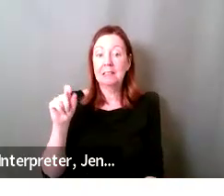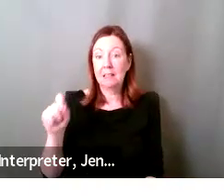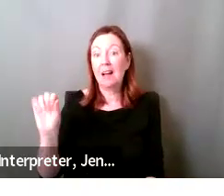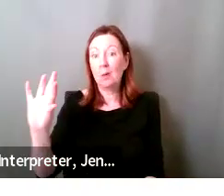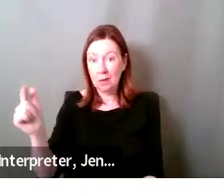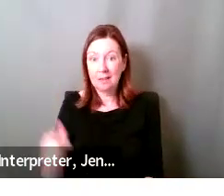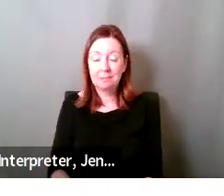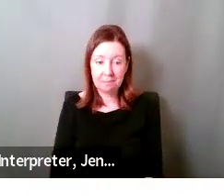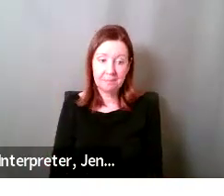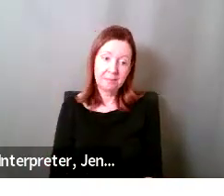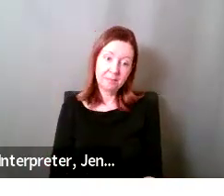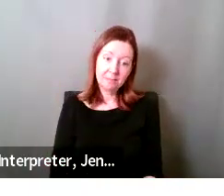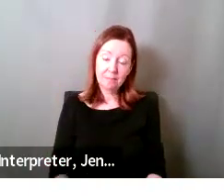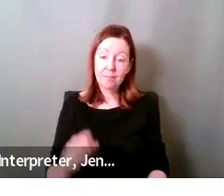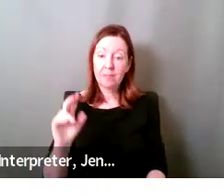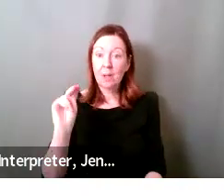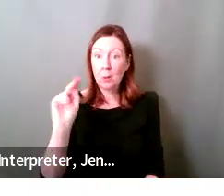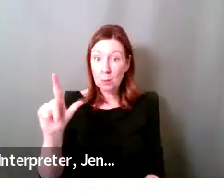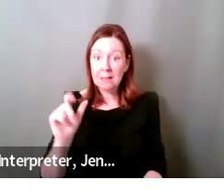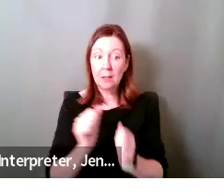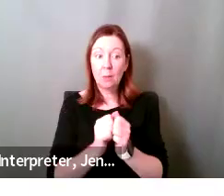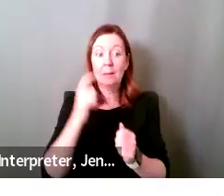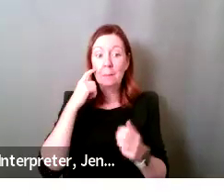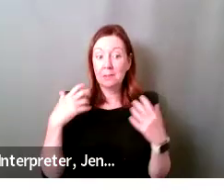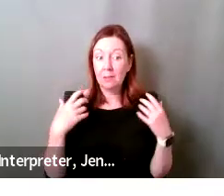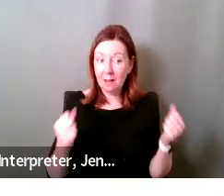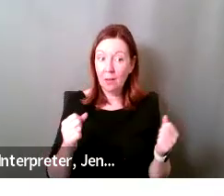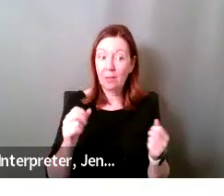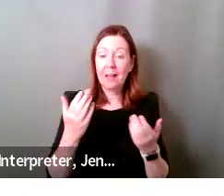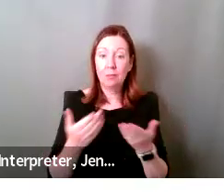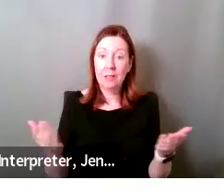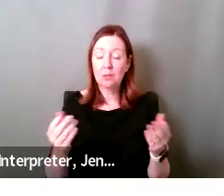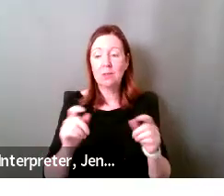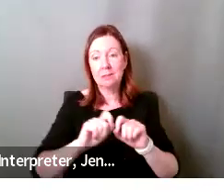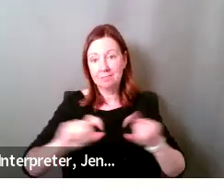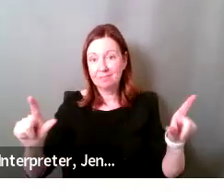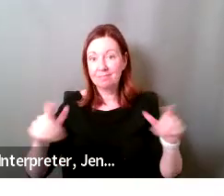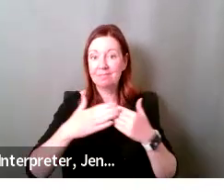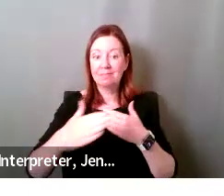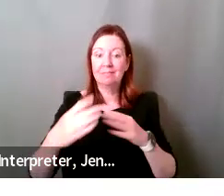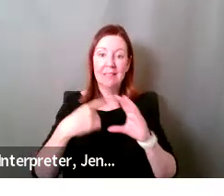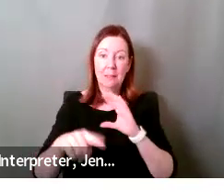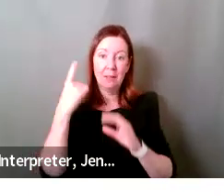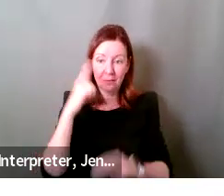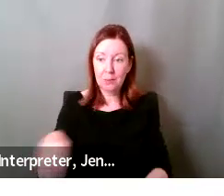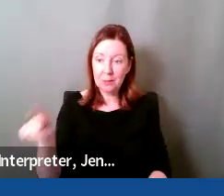philly.org. And a newsletter with mental health and wellness resources will be provided in the follow-up email for you